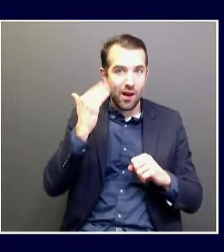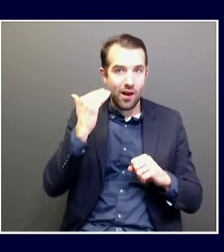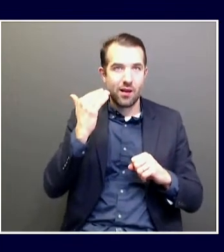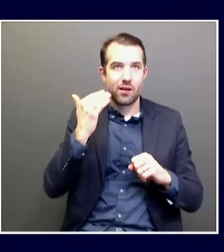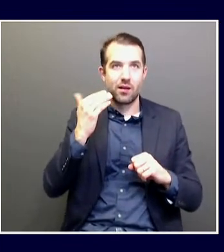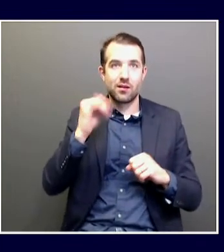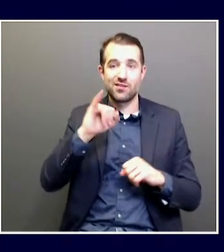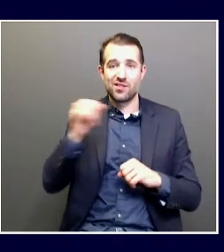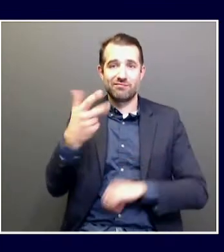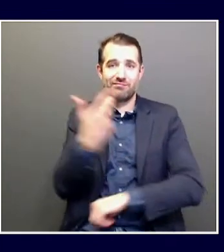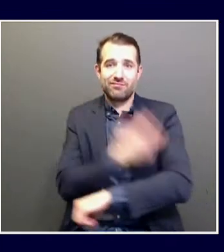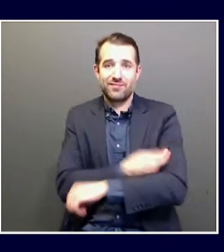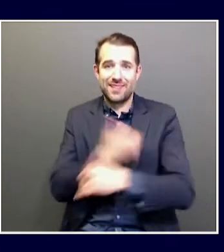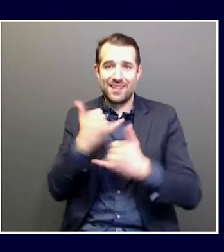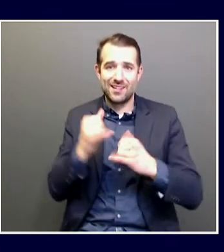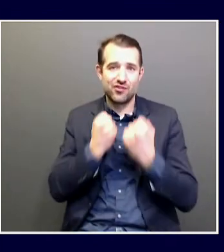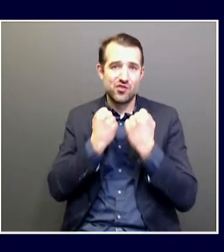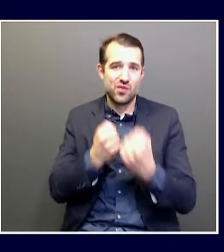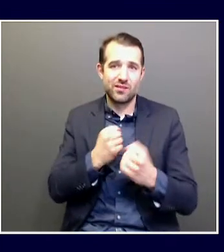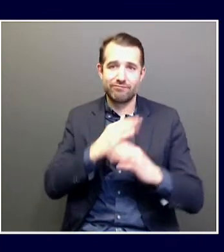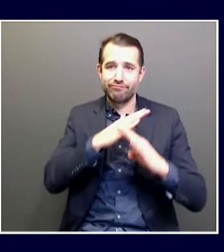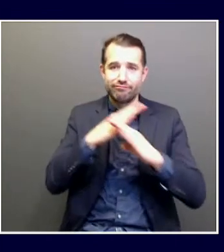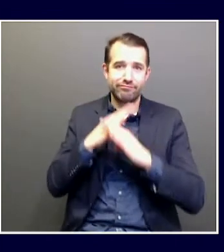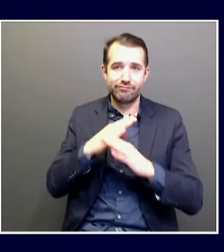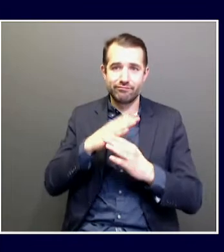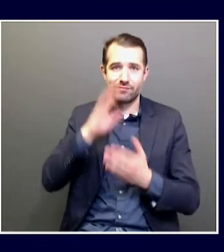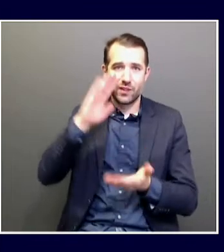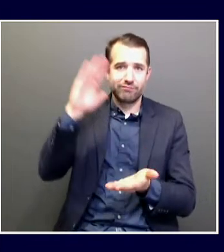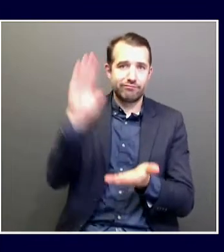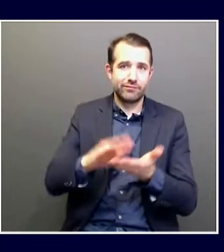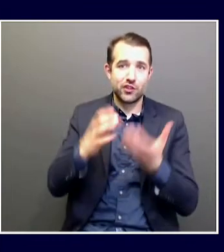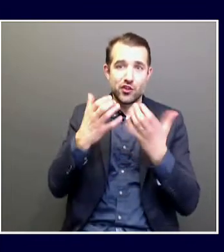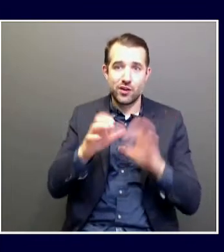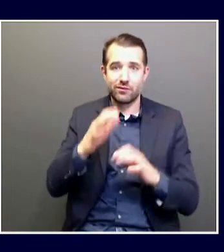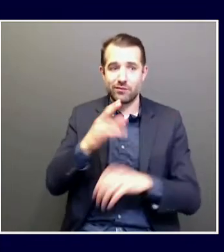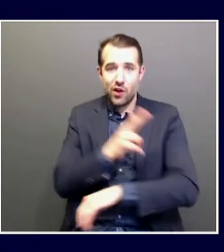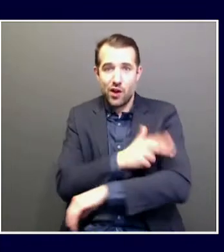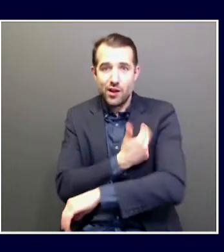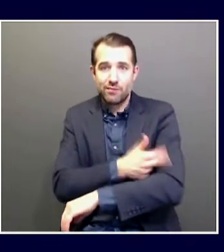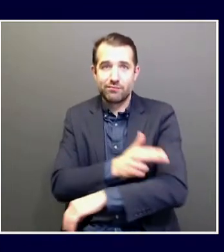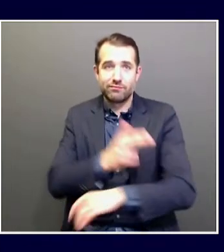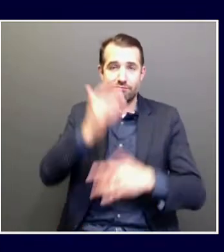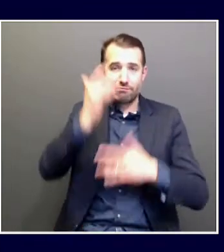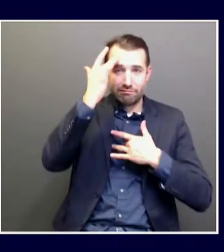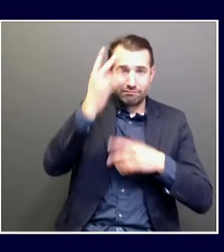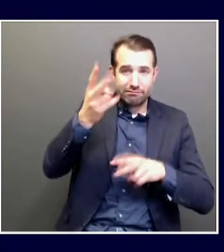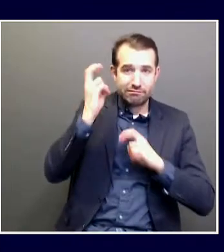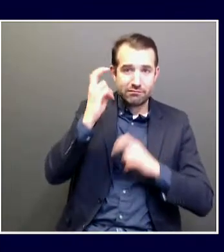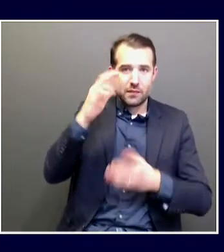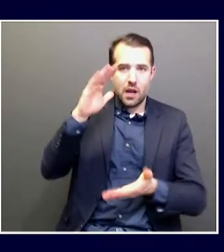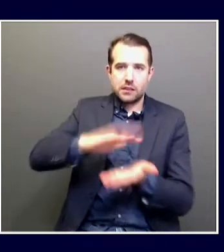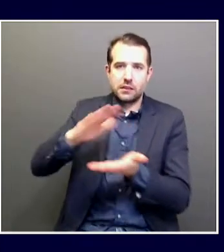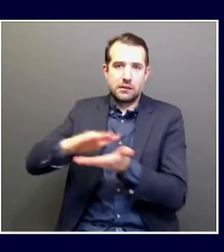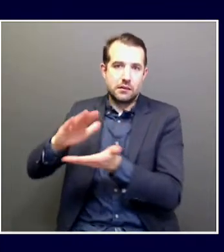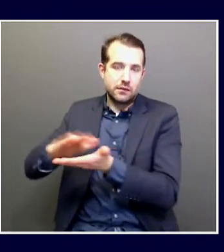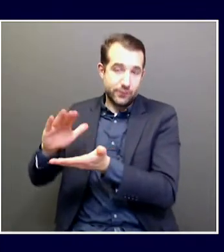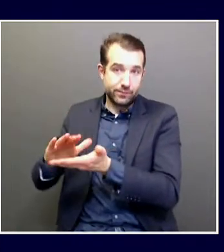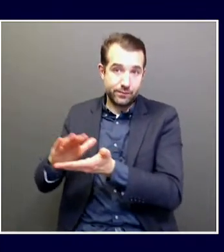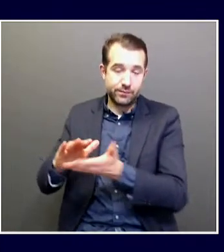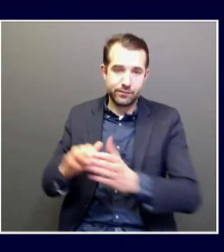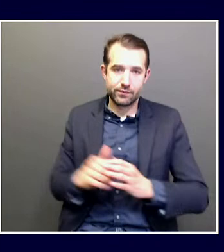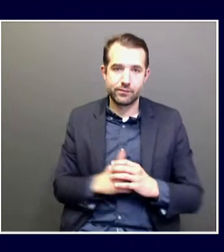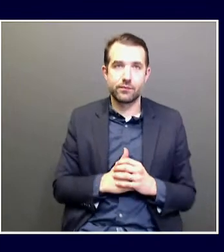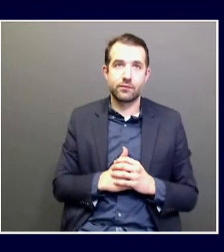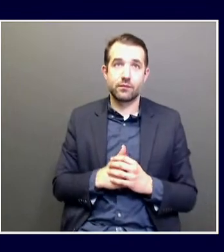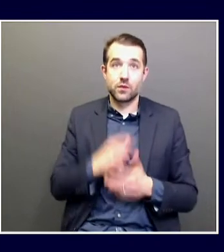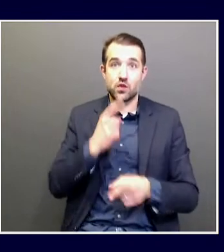against things like hospitalization, severe disease, things of that sort. You're right. Right now, the US CDC's